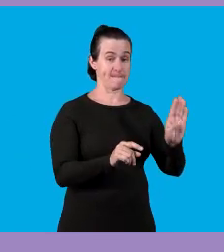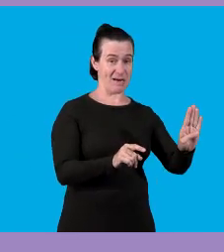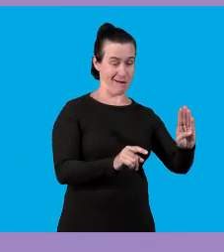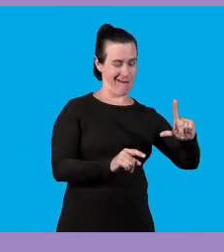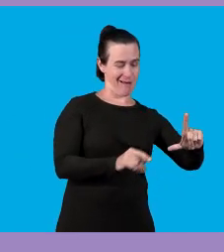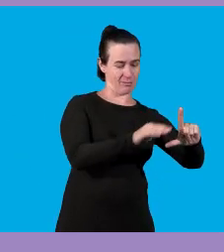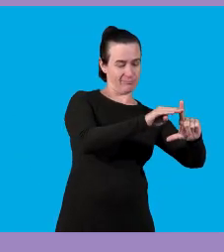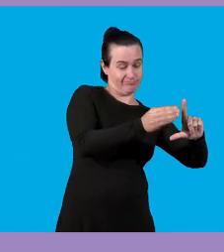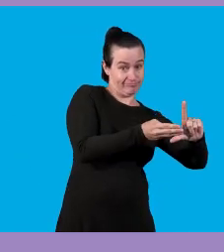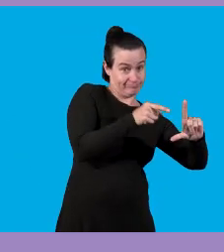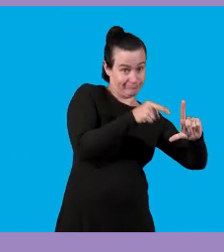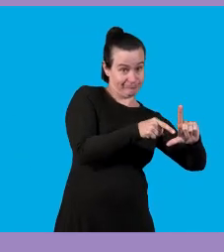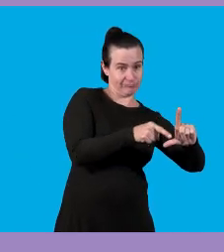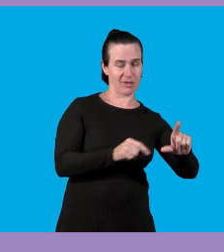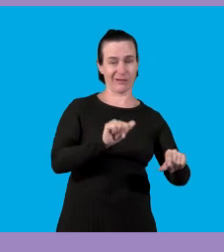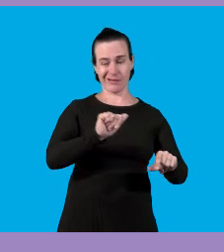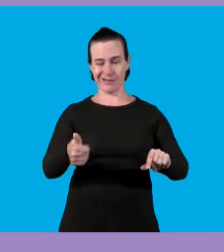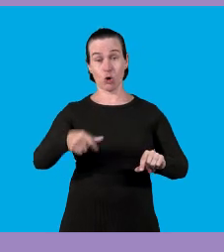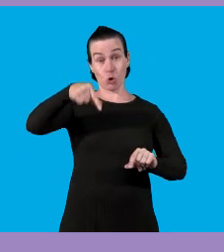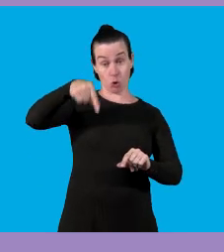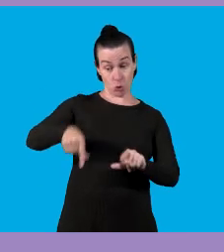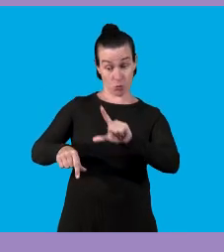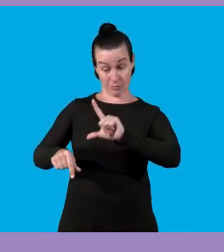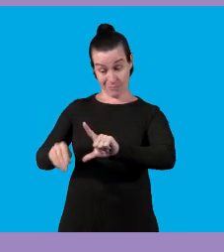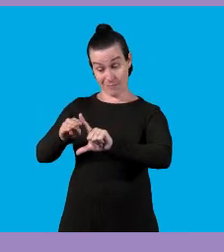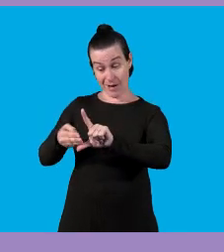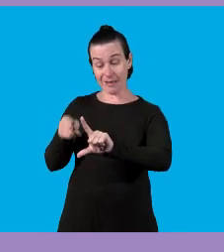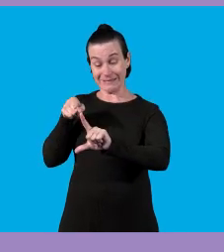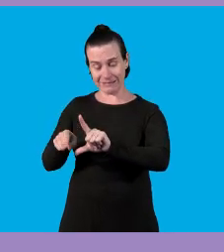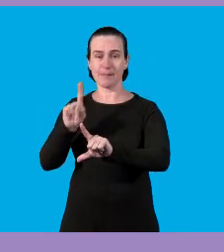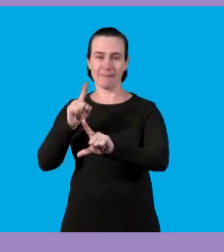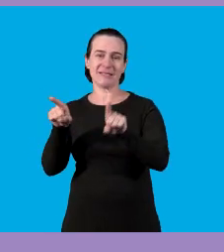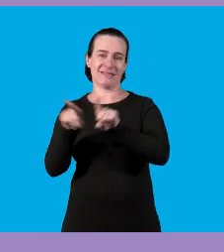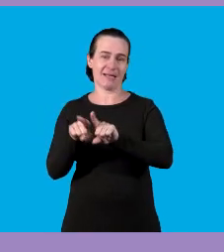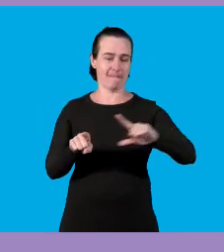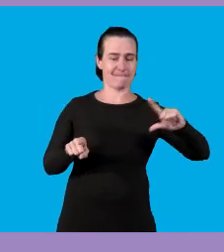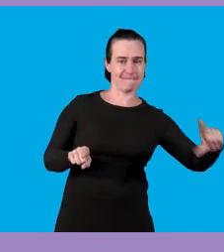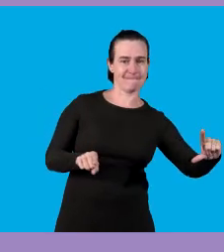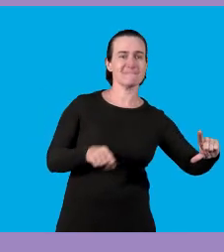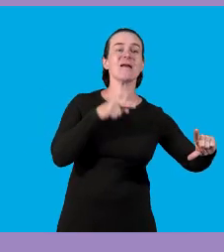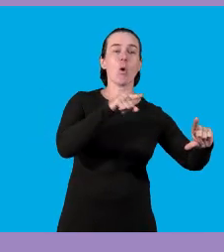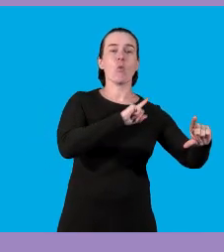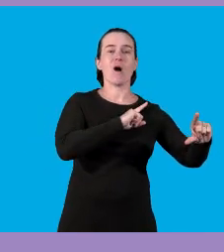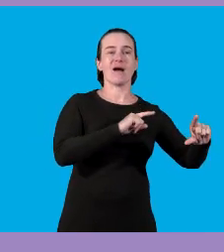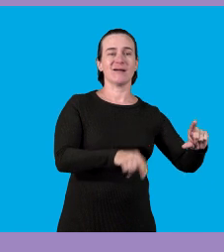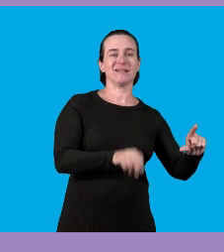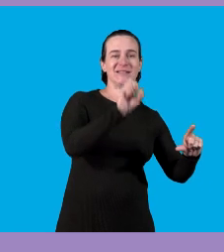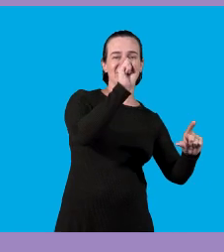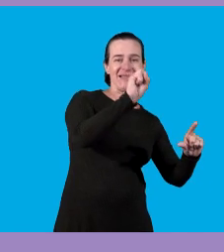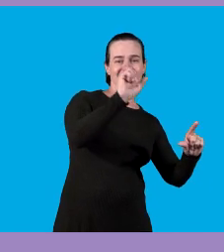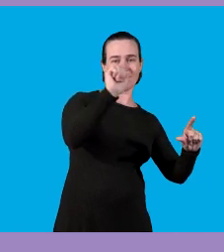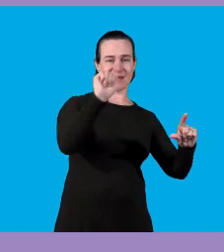angle between the two lines that are equal needs to be equal. That is why it says side, angle, side. The angle must